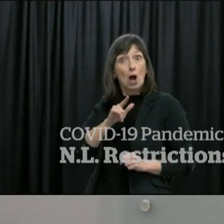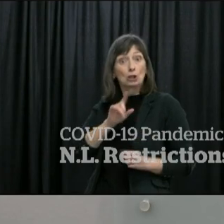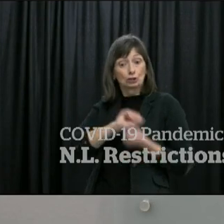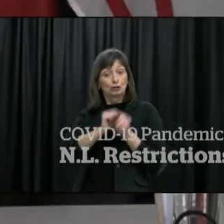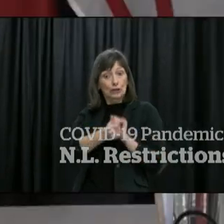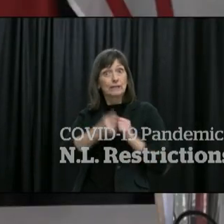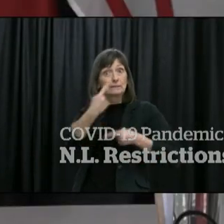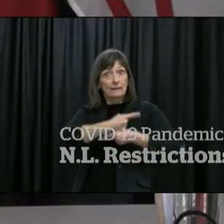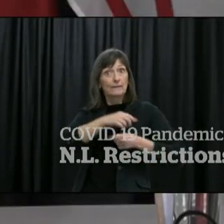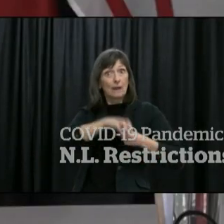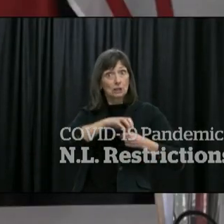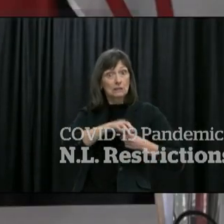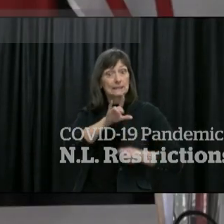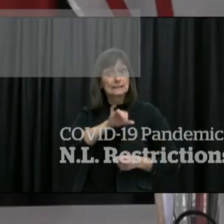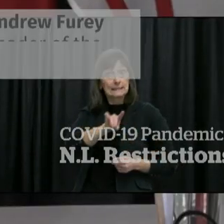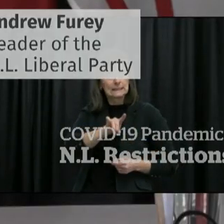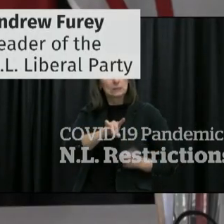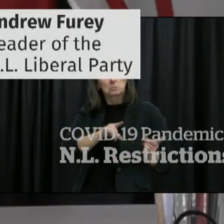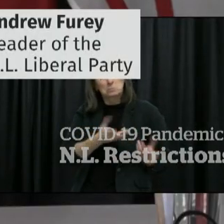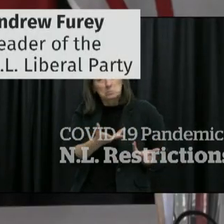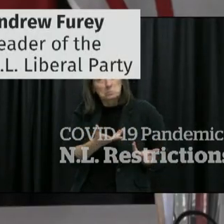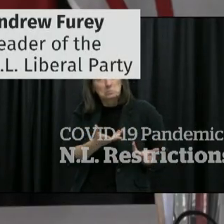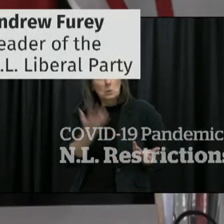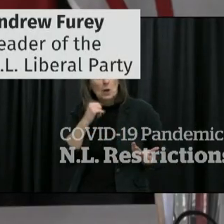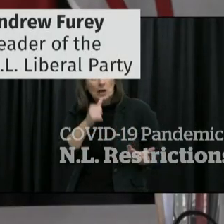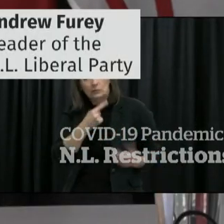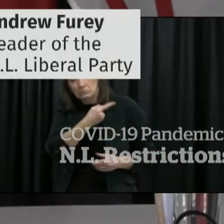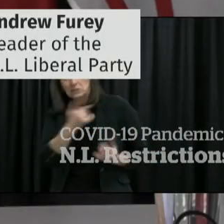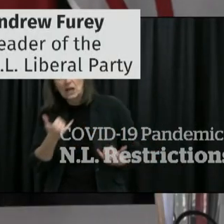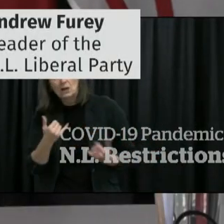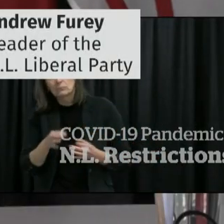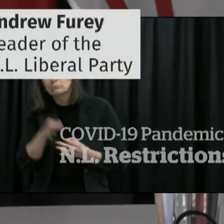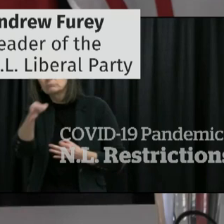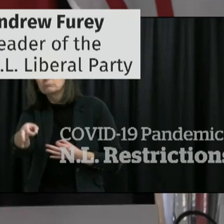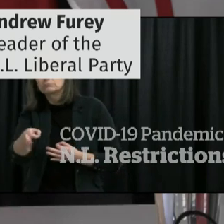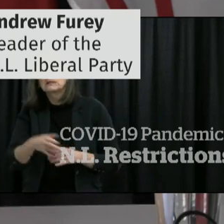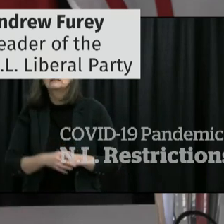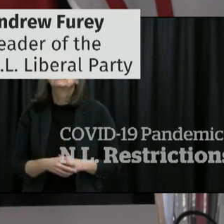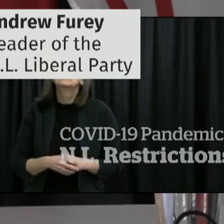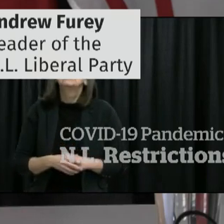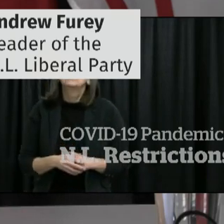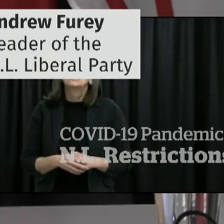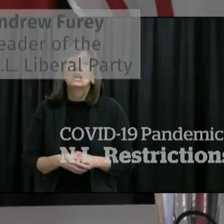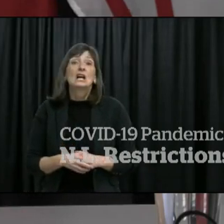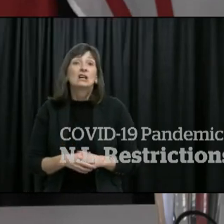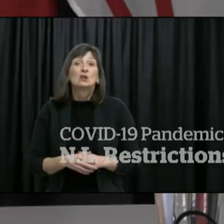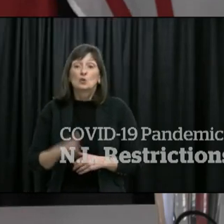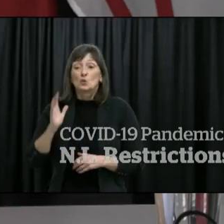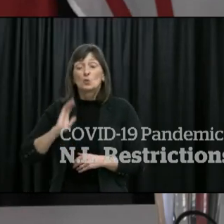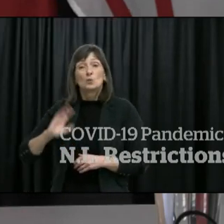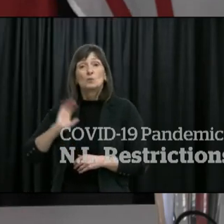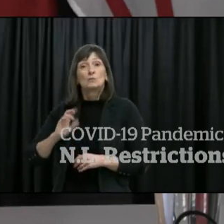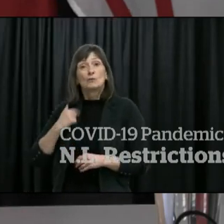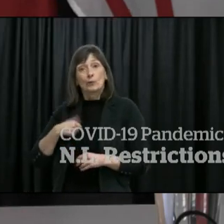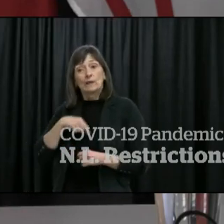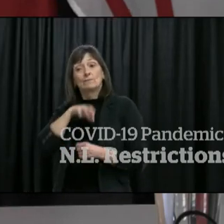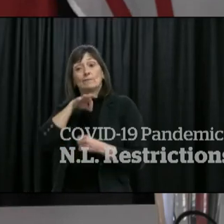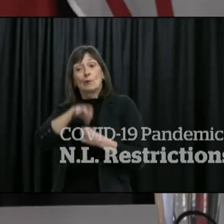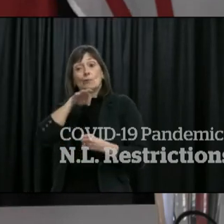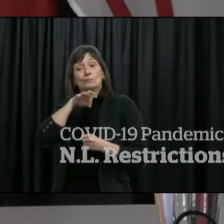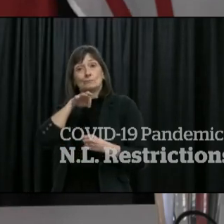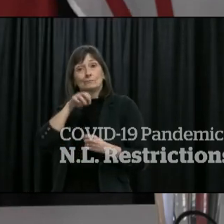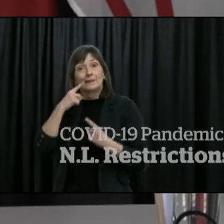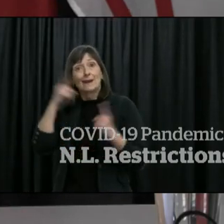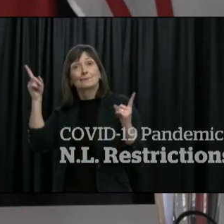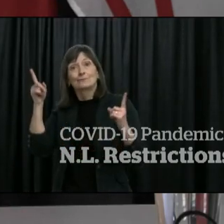the election call with the best evidence available to us at the time. I don't believe altering legislation for political